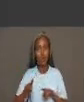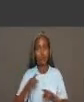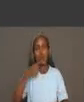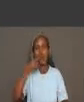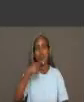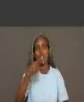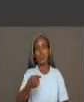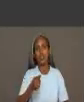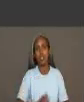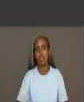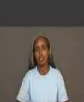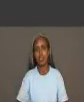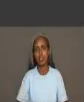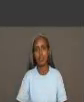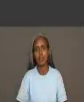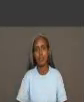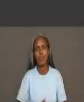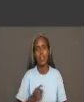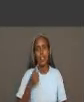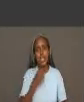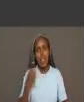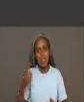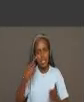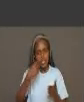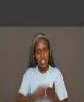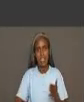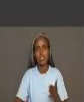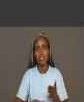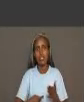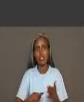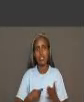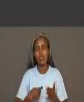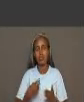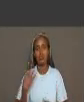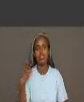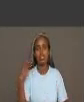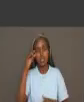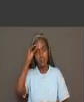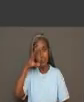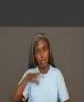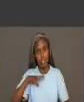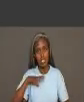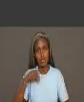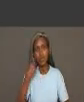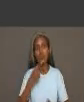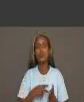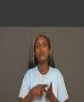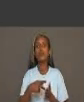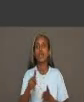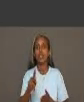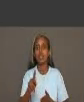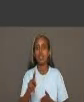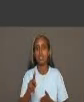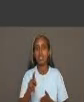saying, "Every tax is, to the person who pays it, a